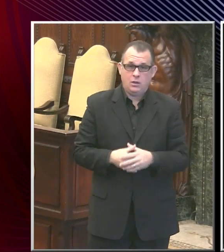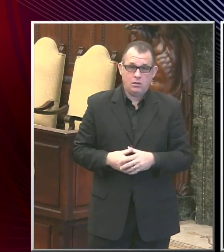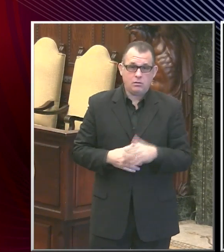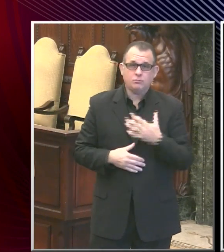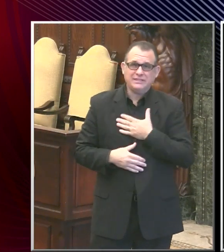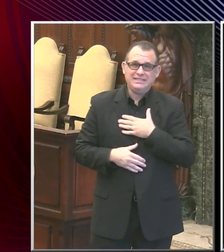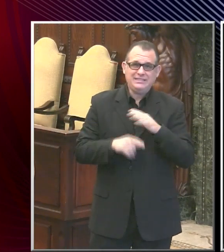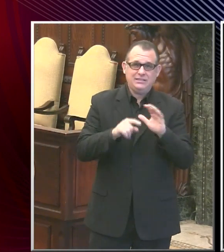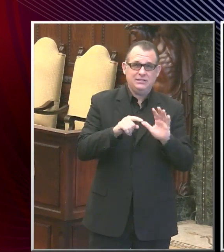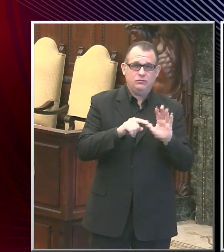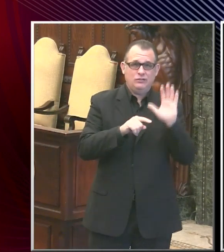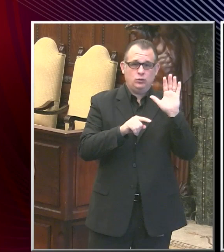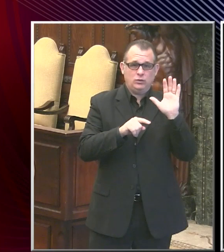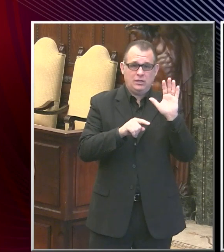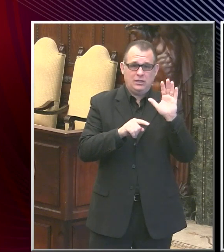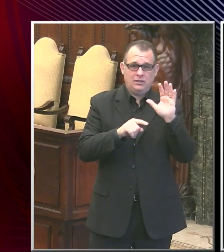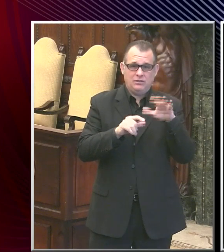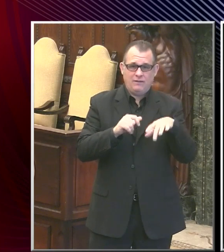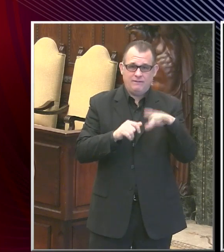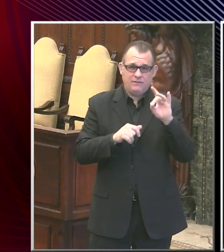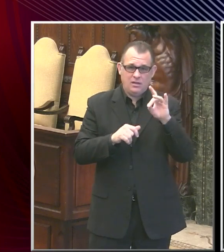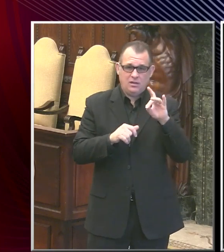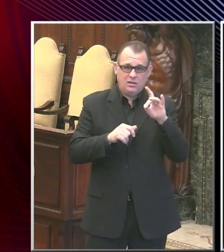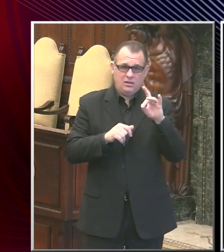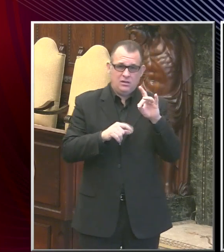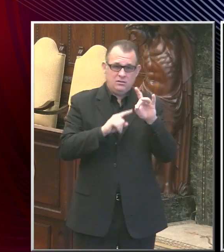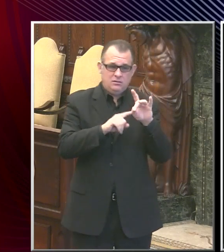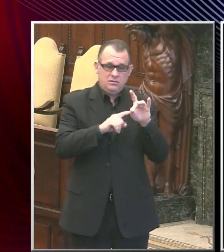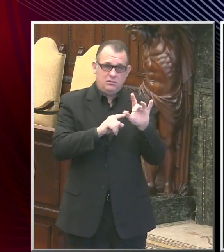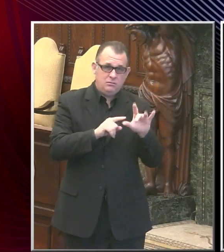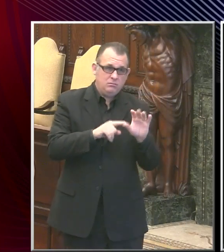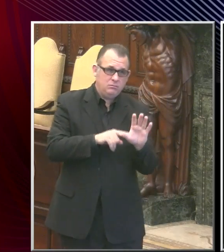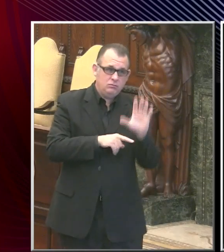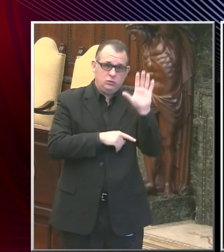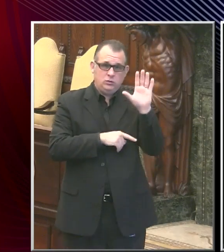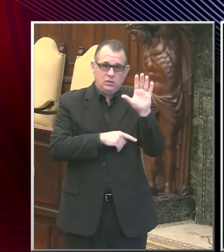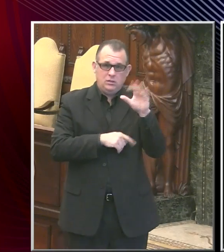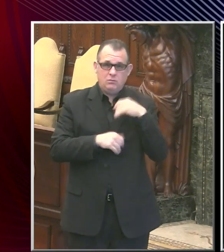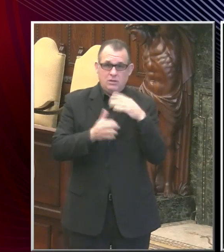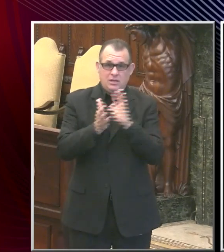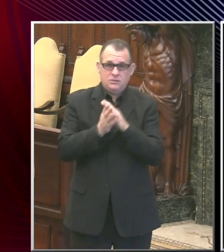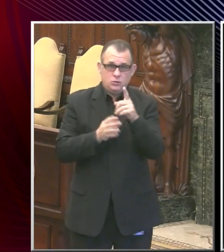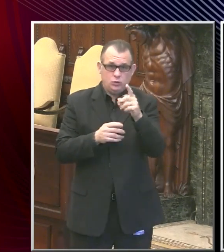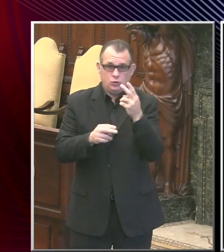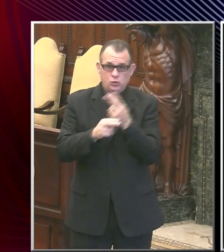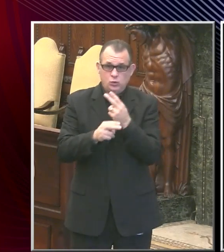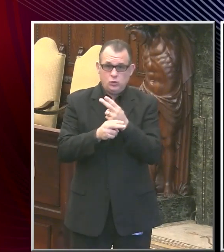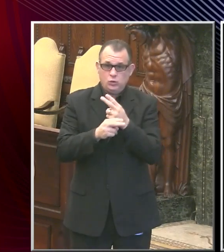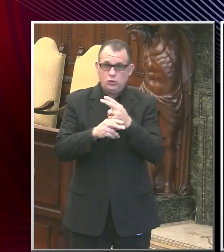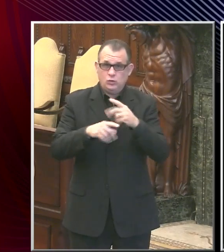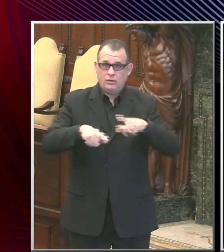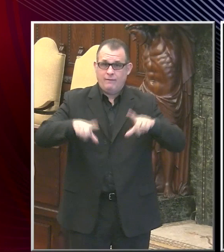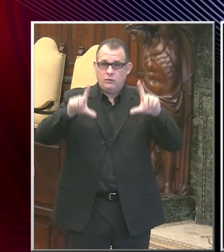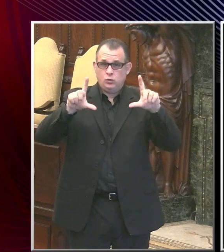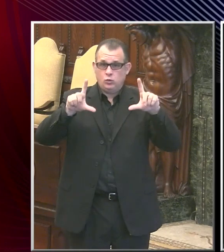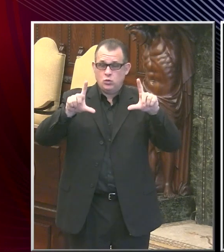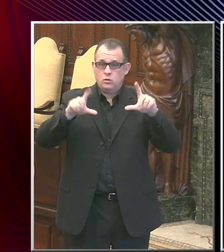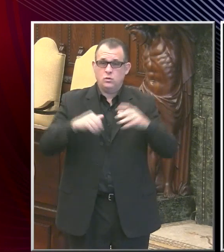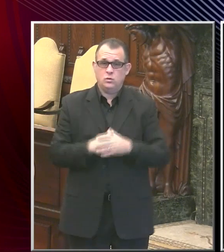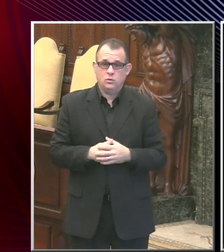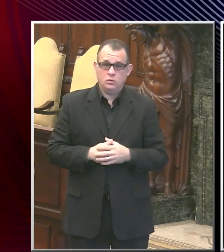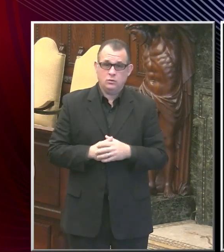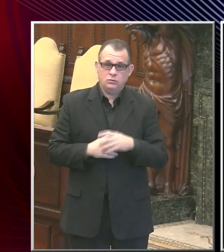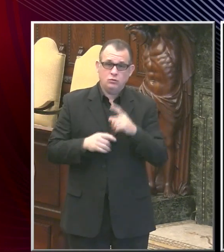feature. It can be found under the participants list. We also ask that you use video to ask your question if you are able for